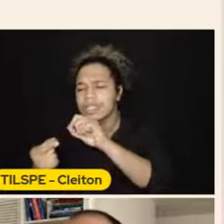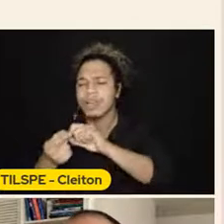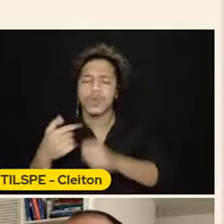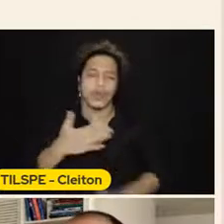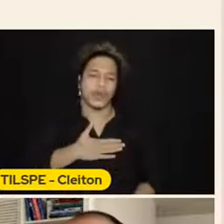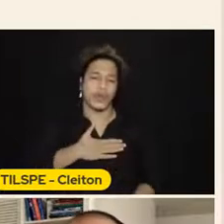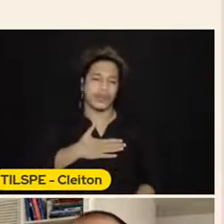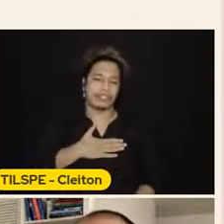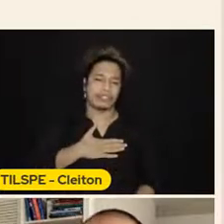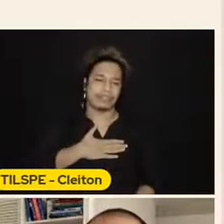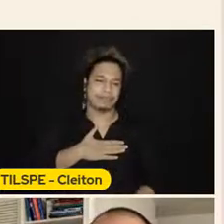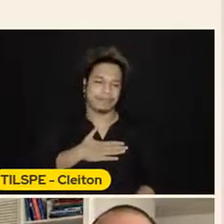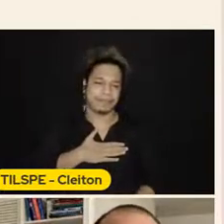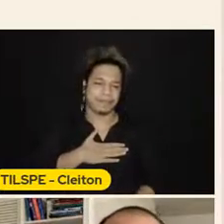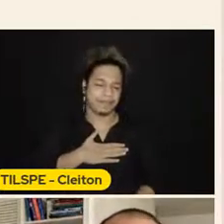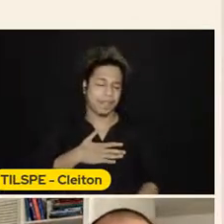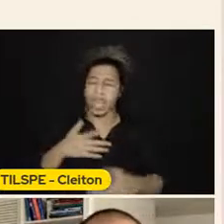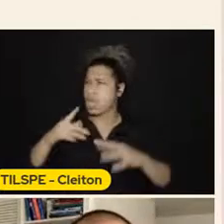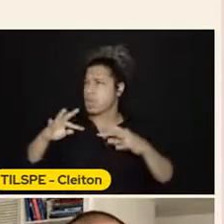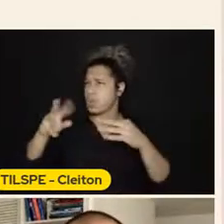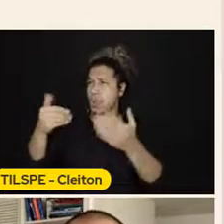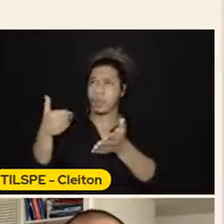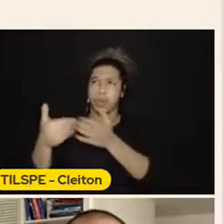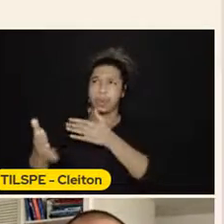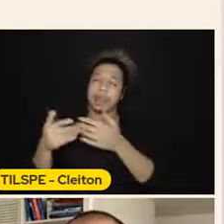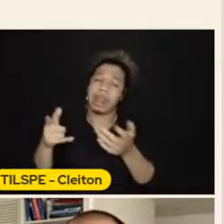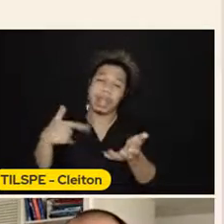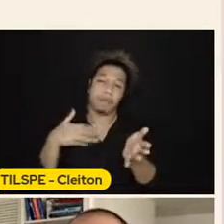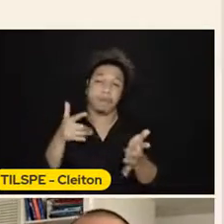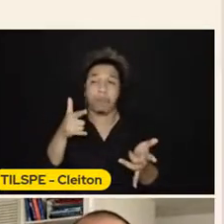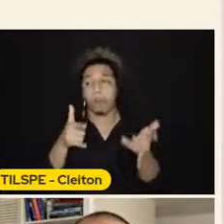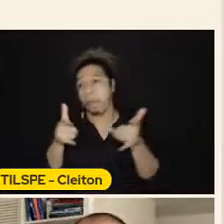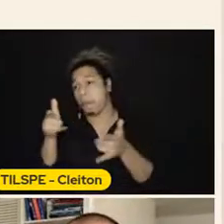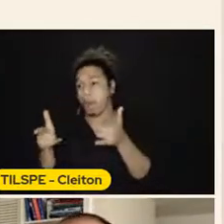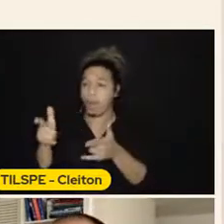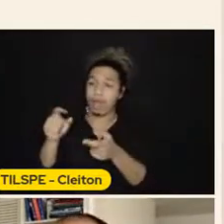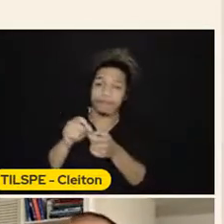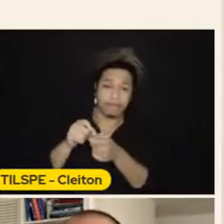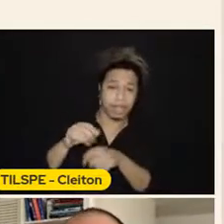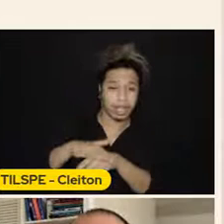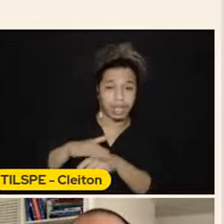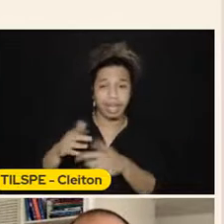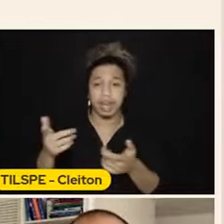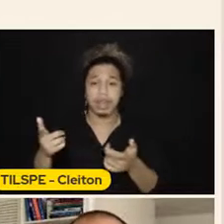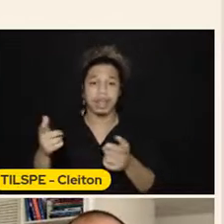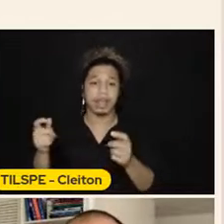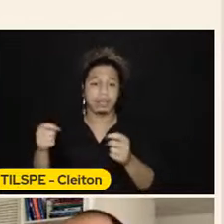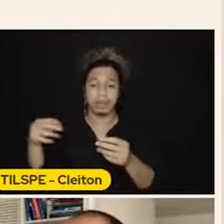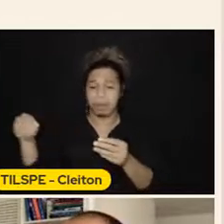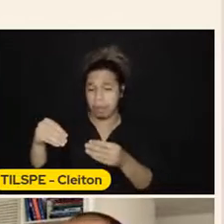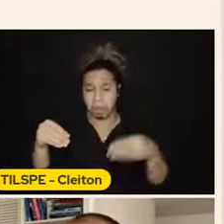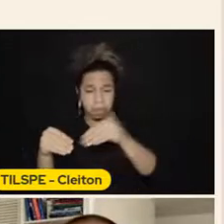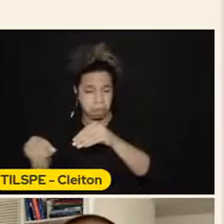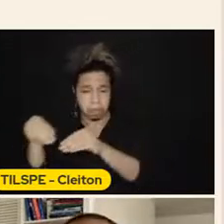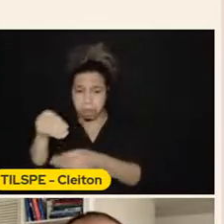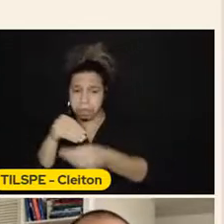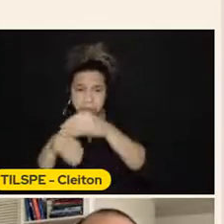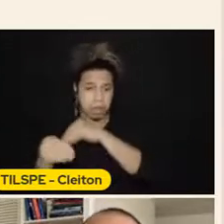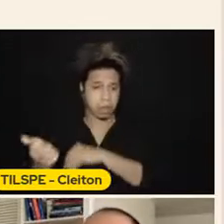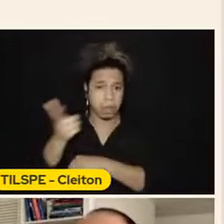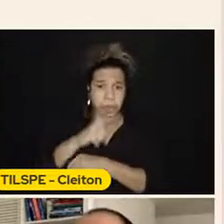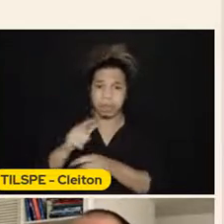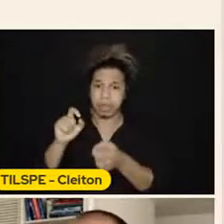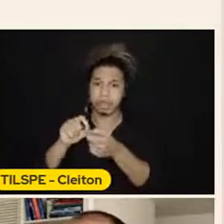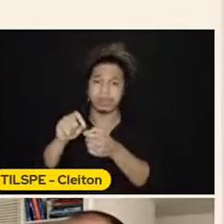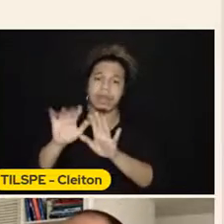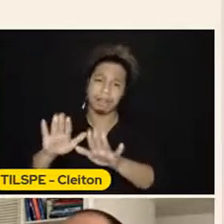of maybe a robot that she has there and ways that she can put them together. But she